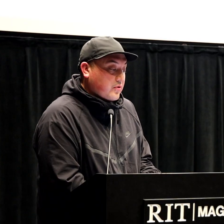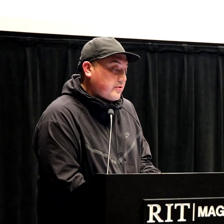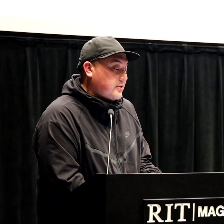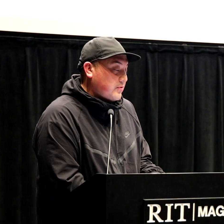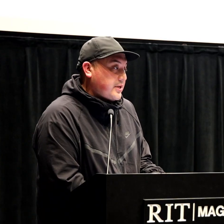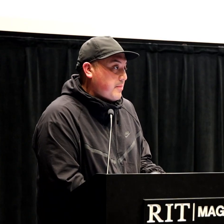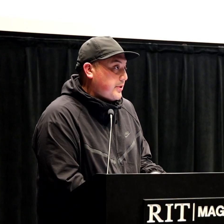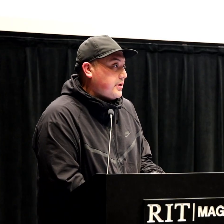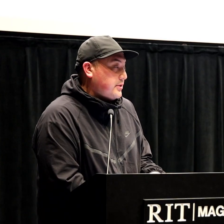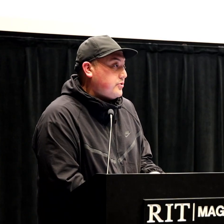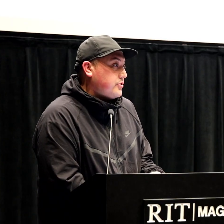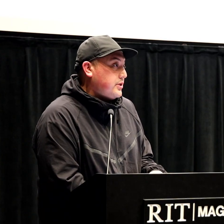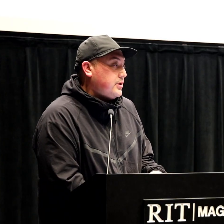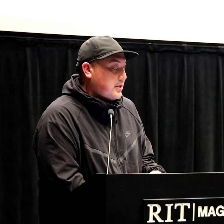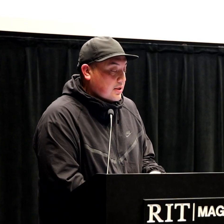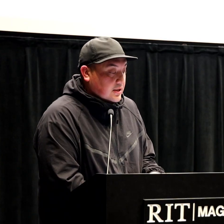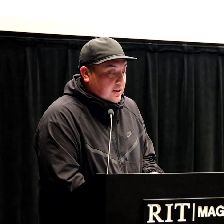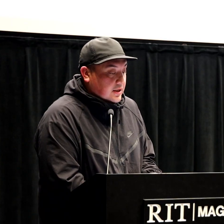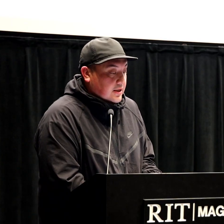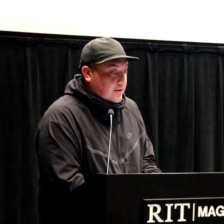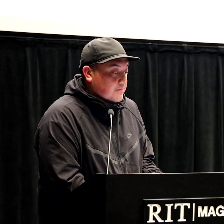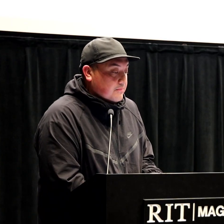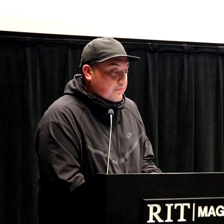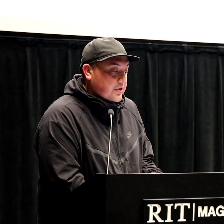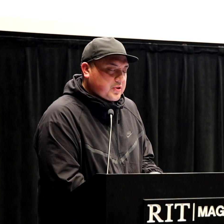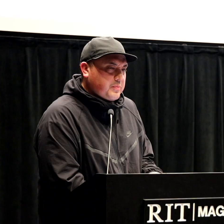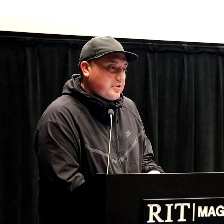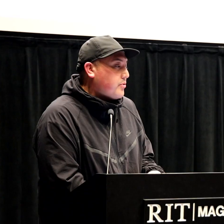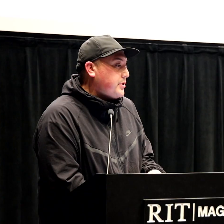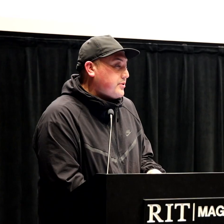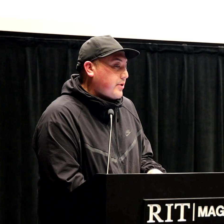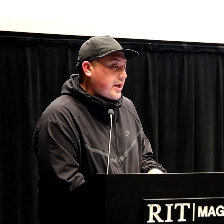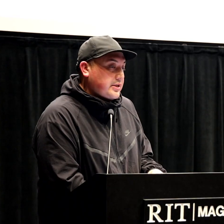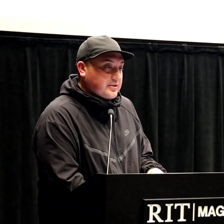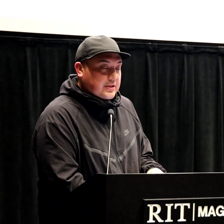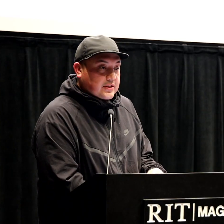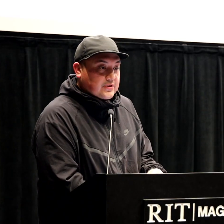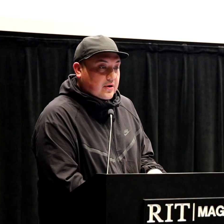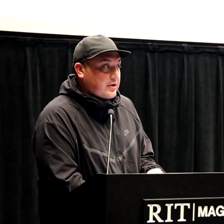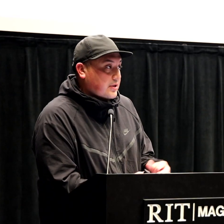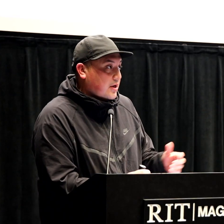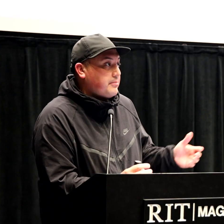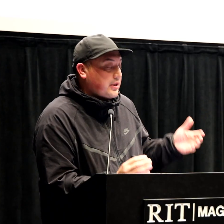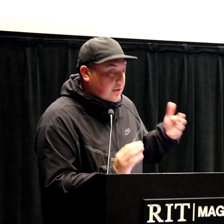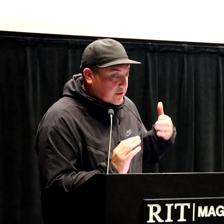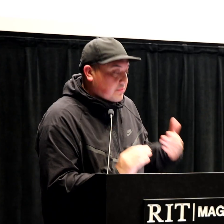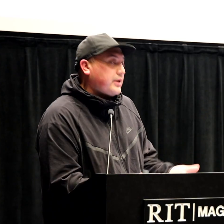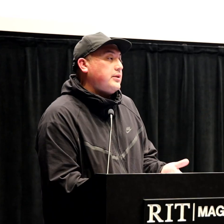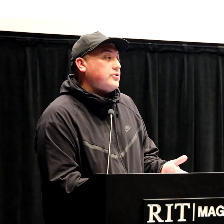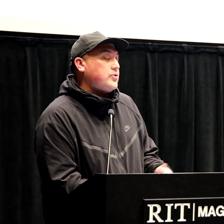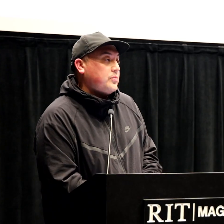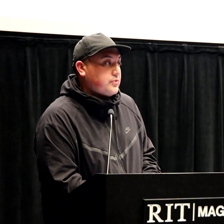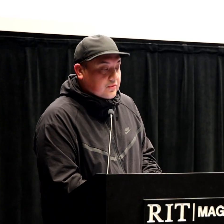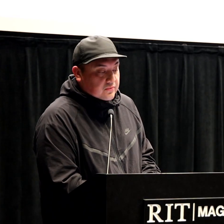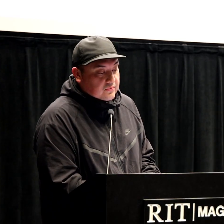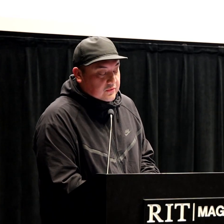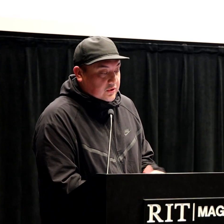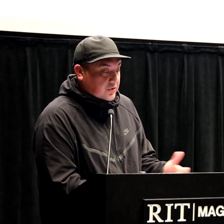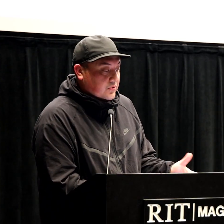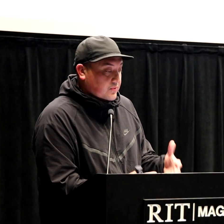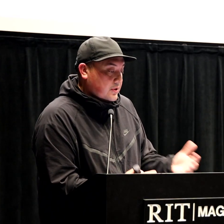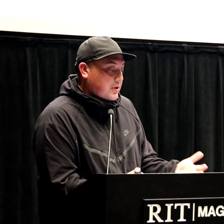really at the forefront of what's happening in the industry. There should be no reason why agencies aren't coming directly to